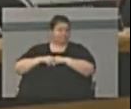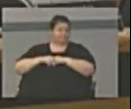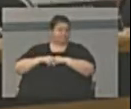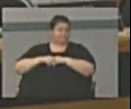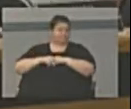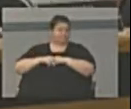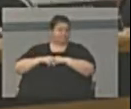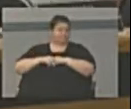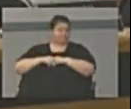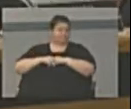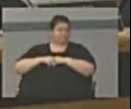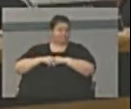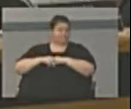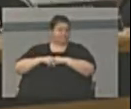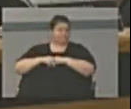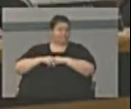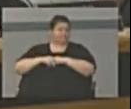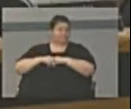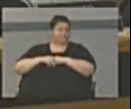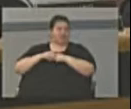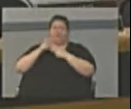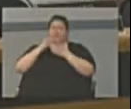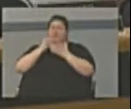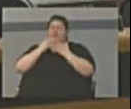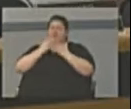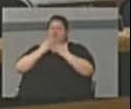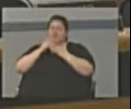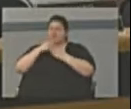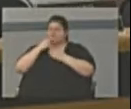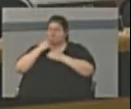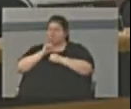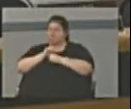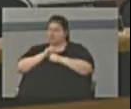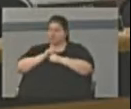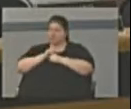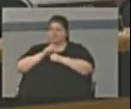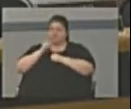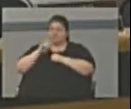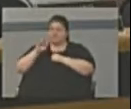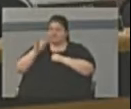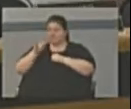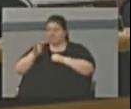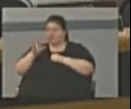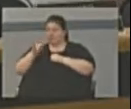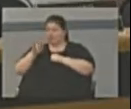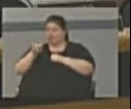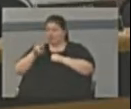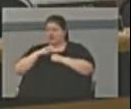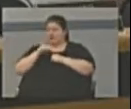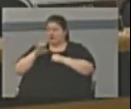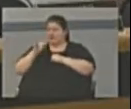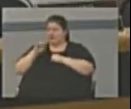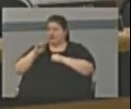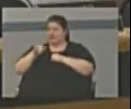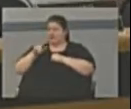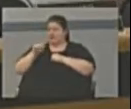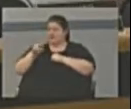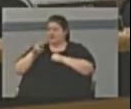Want to thank and acknowledge Public Works as well, because at Fairlawn and Carroll Avenue, for those that may not know, there's stormwater